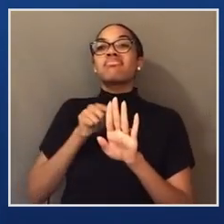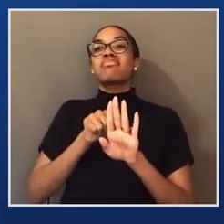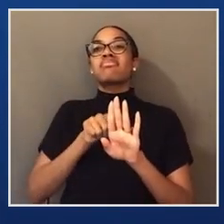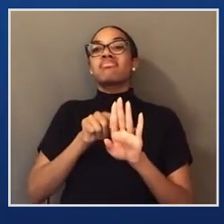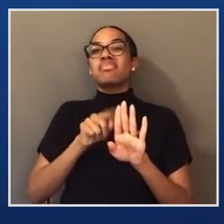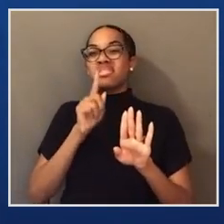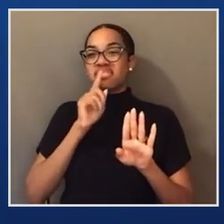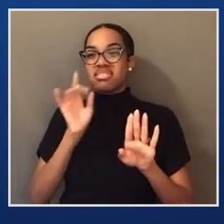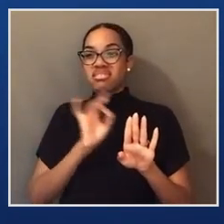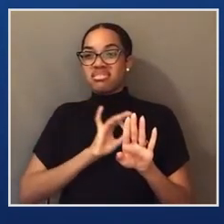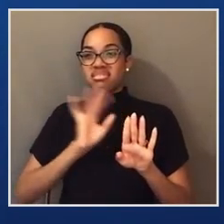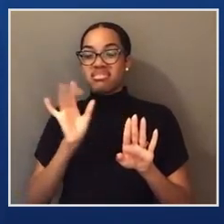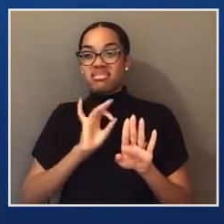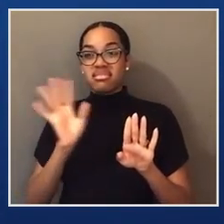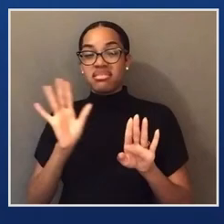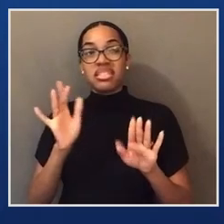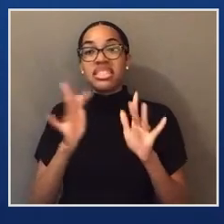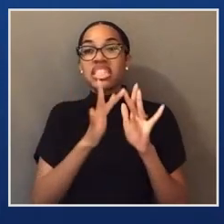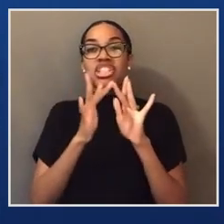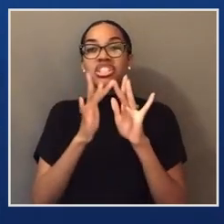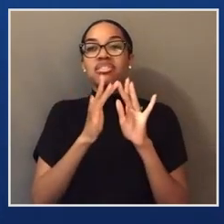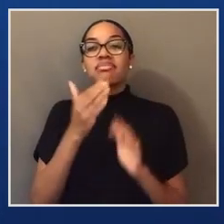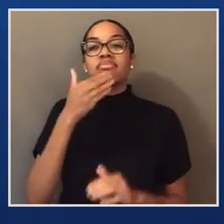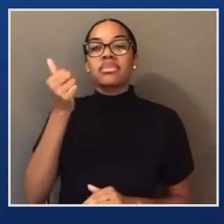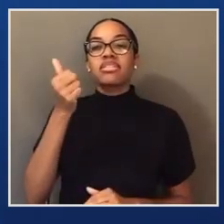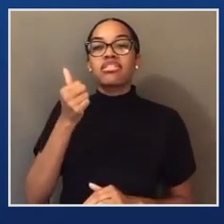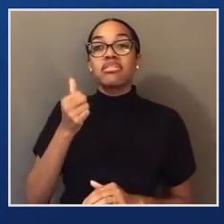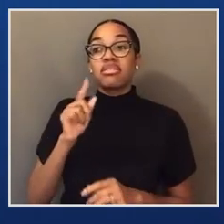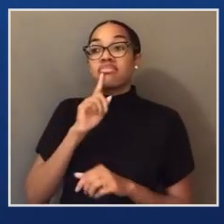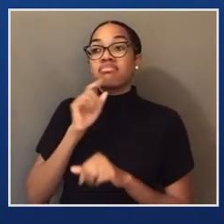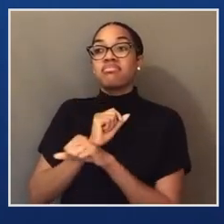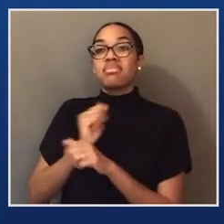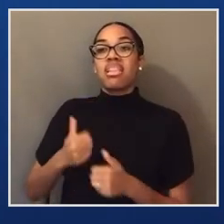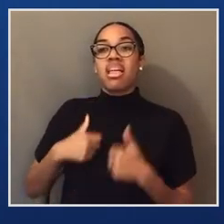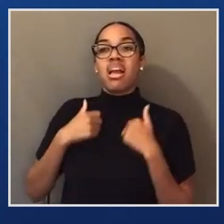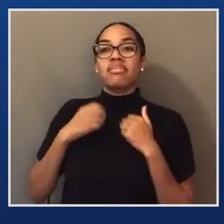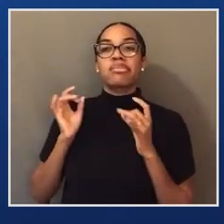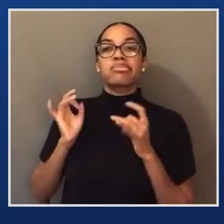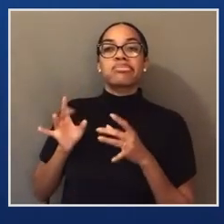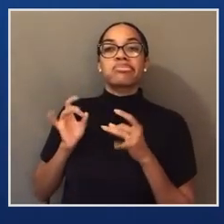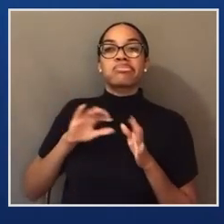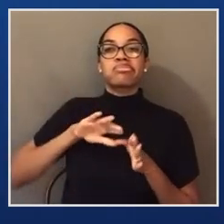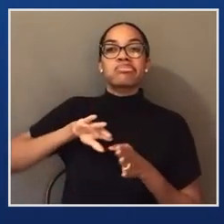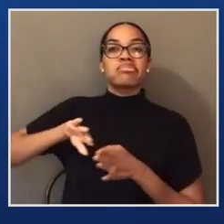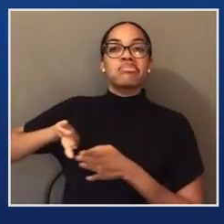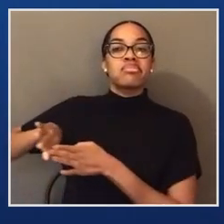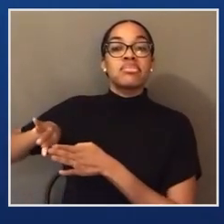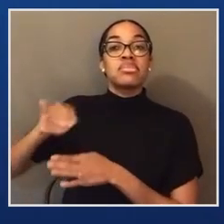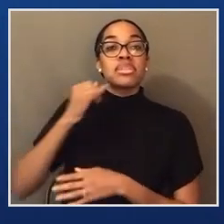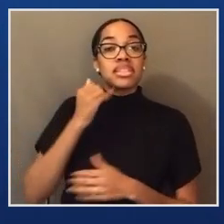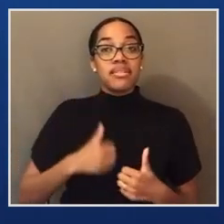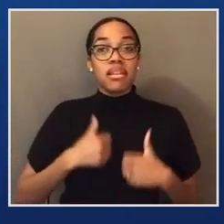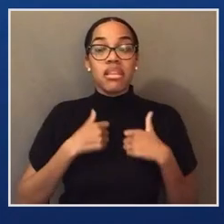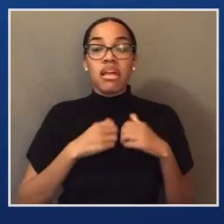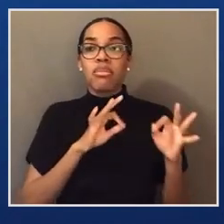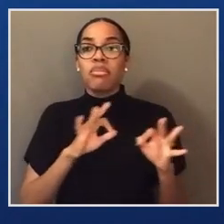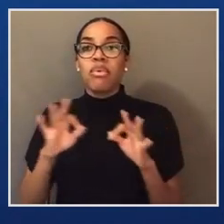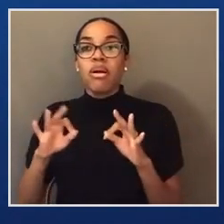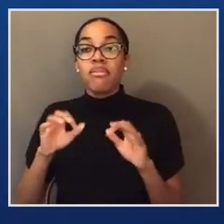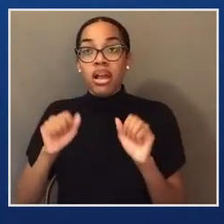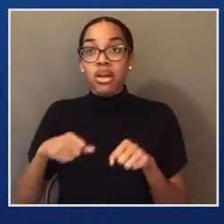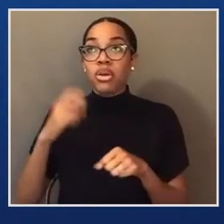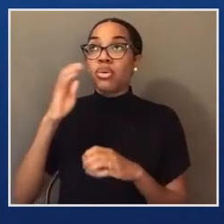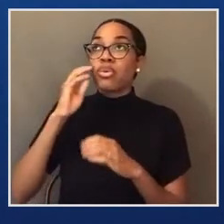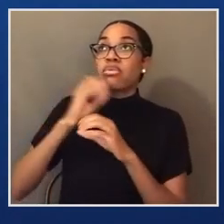want on the internet, who thought of this thing? I mean, I guess it ain't the worth it. If life was picture perfect, who could paint a picture vivid as